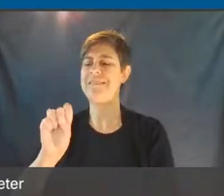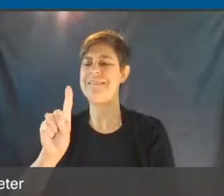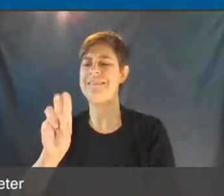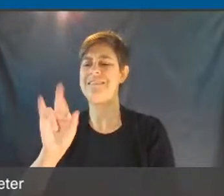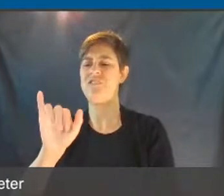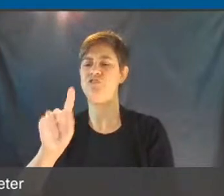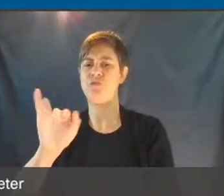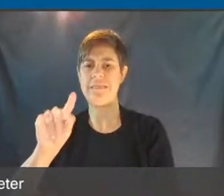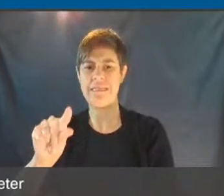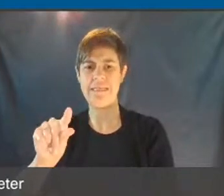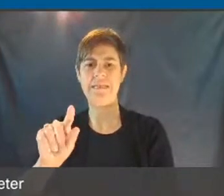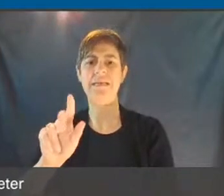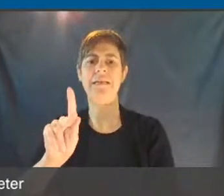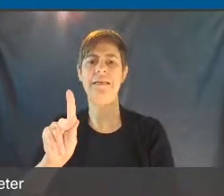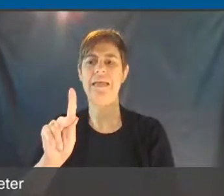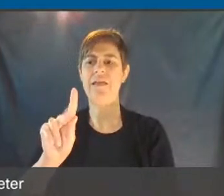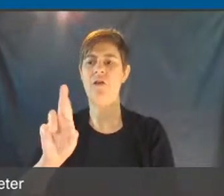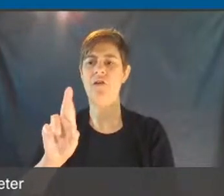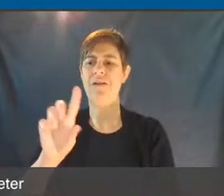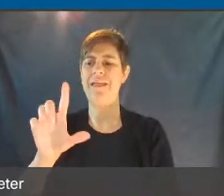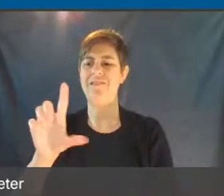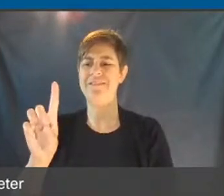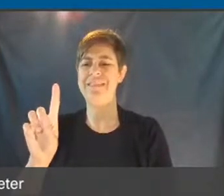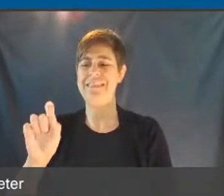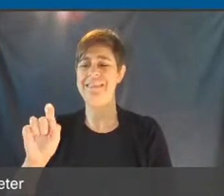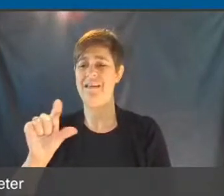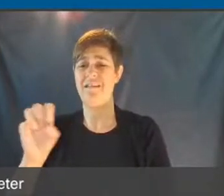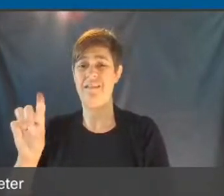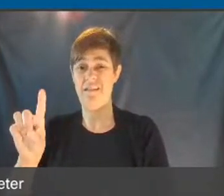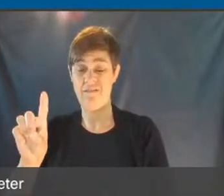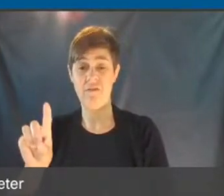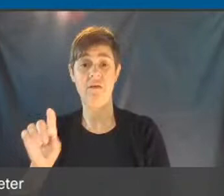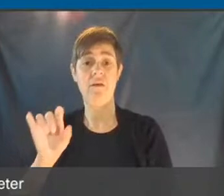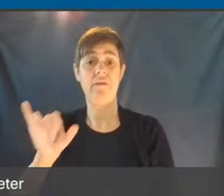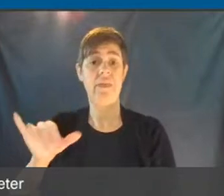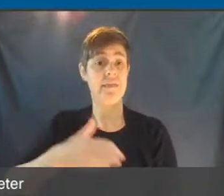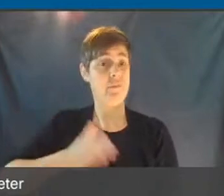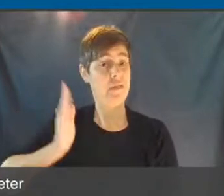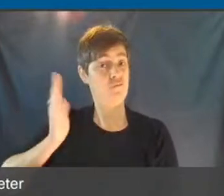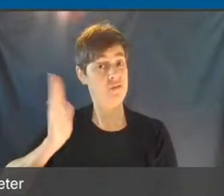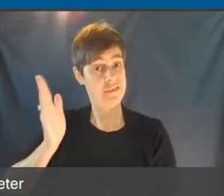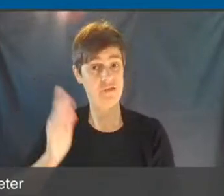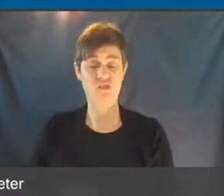redistricting@klrd.ks.gov. I believe that wraps up my presentation.